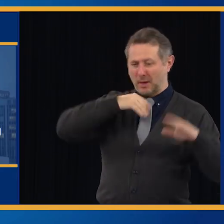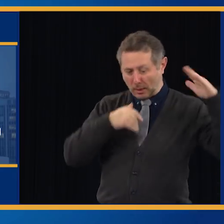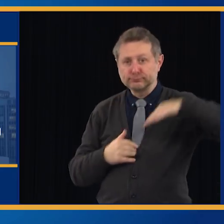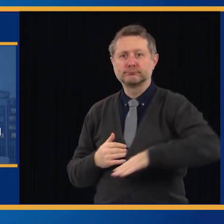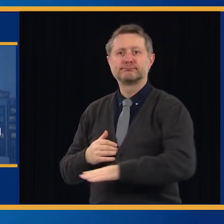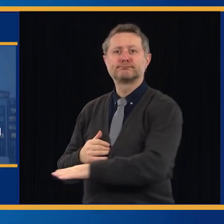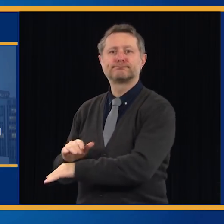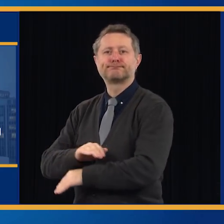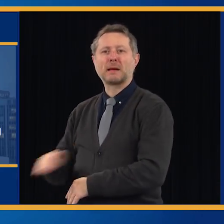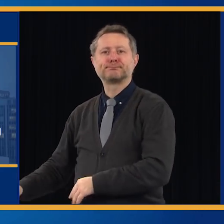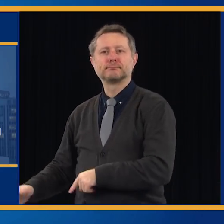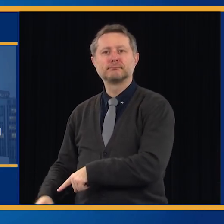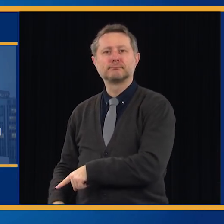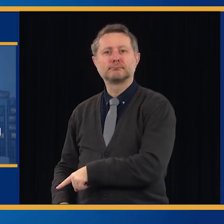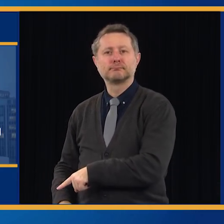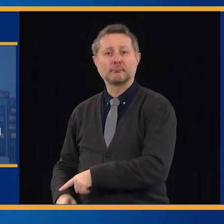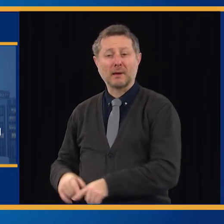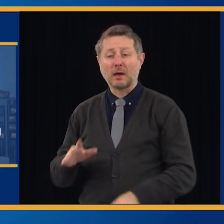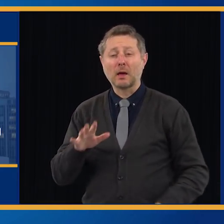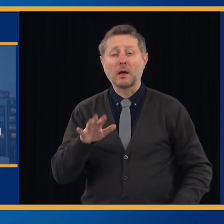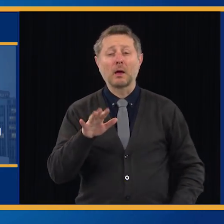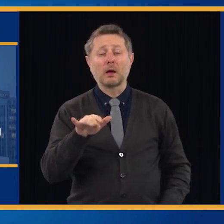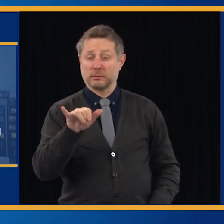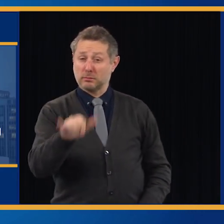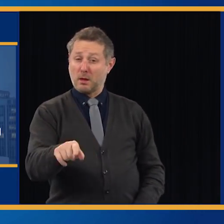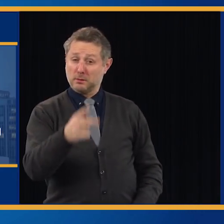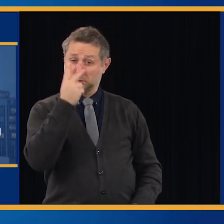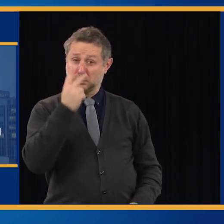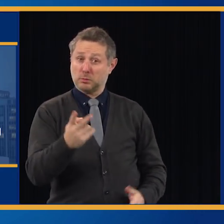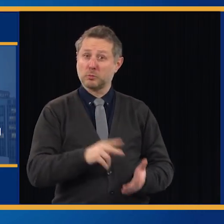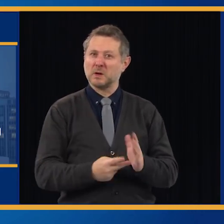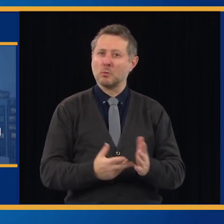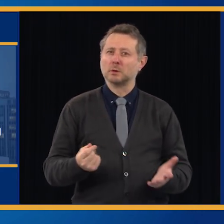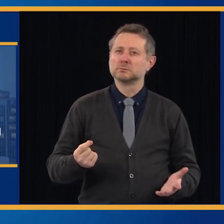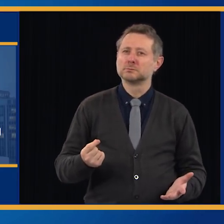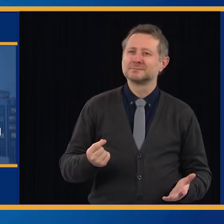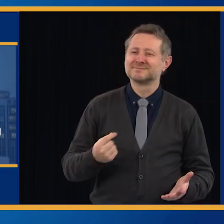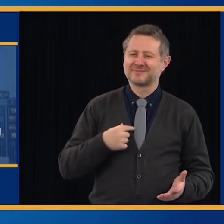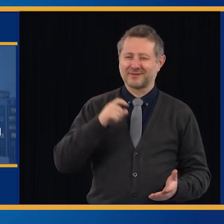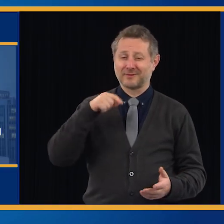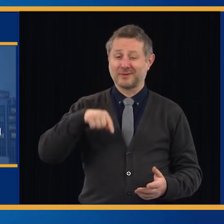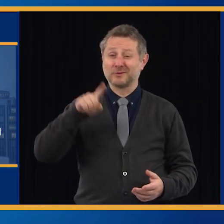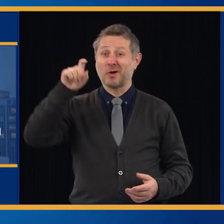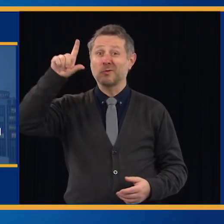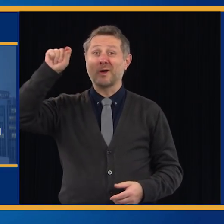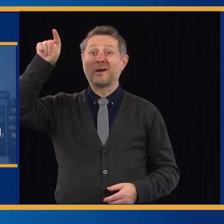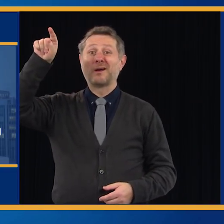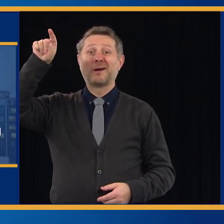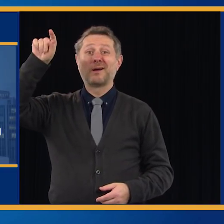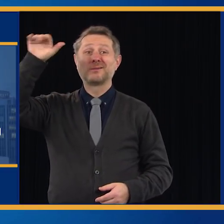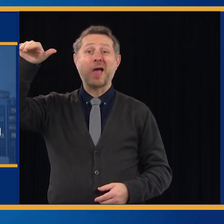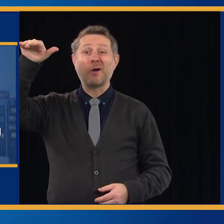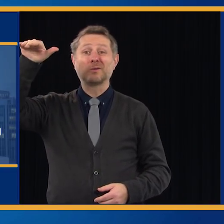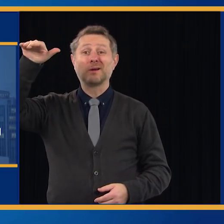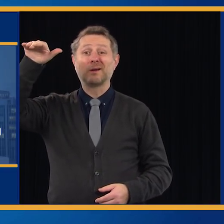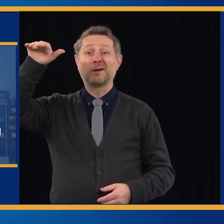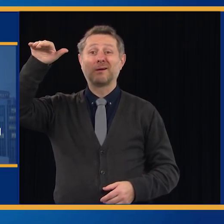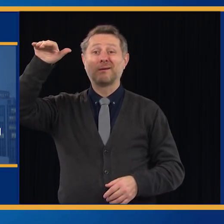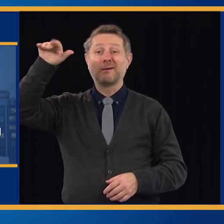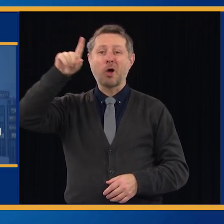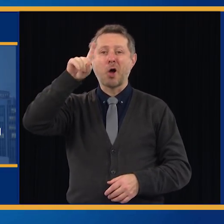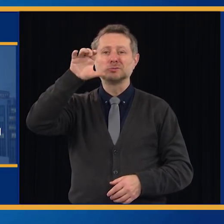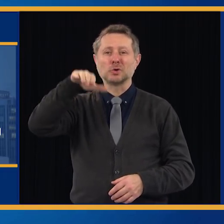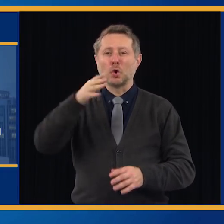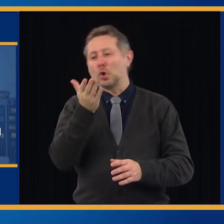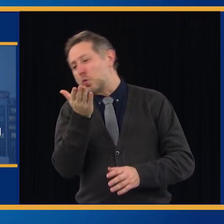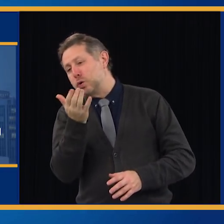well, that meant 100,000 fewer New Yorkers didn't get seriously ill, didn't go into a hospital,